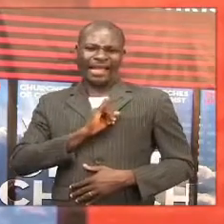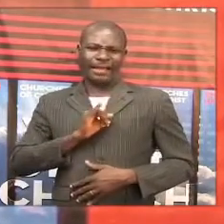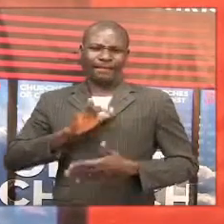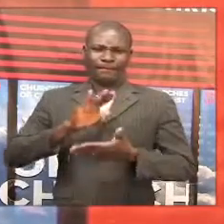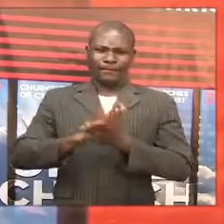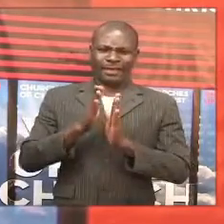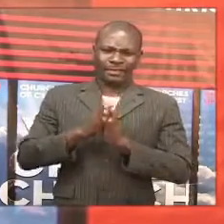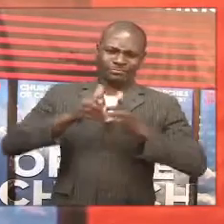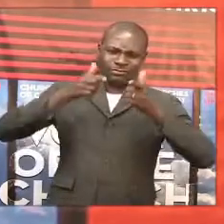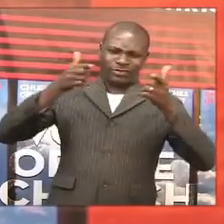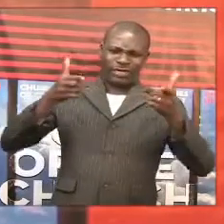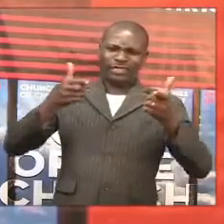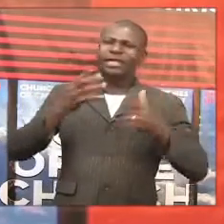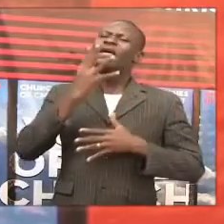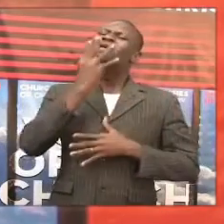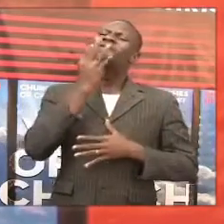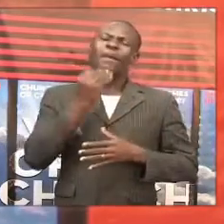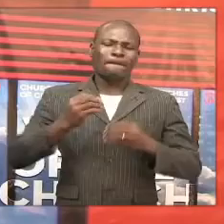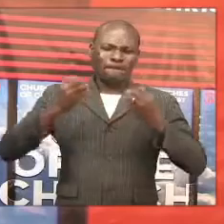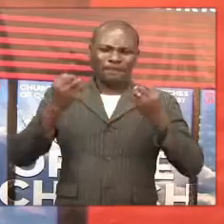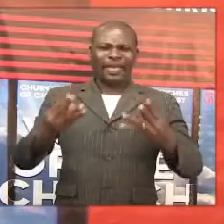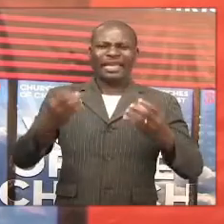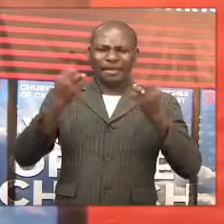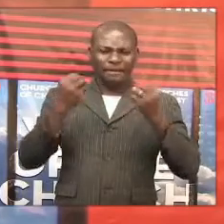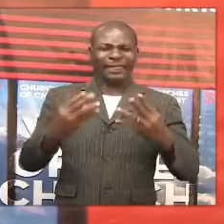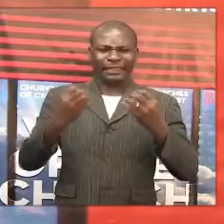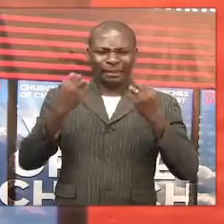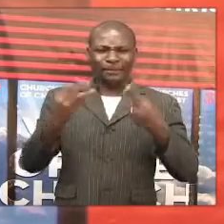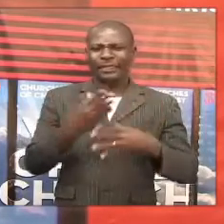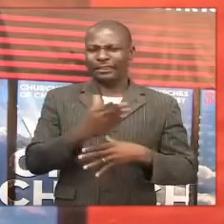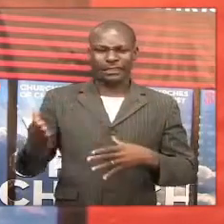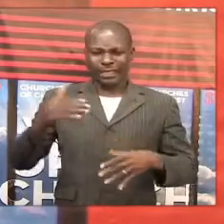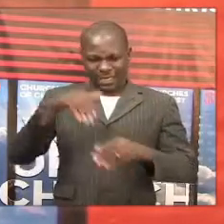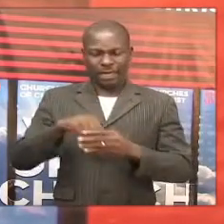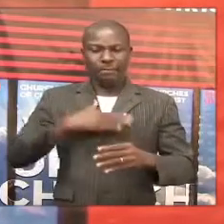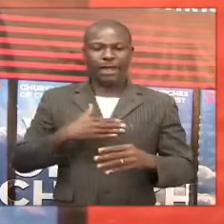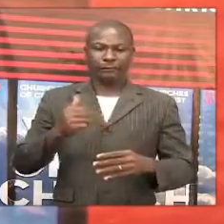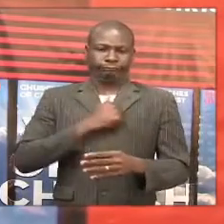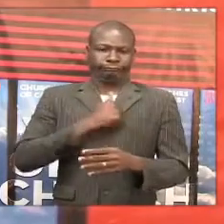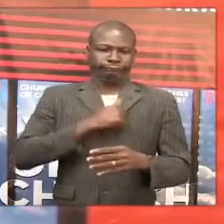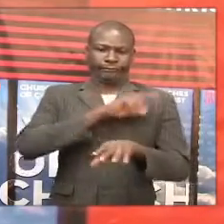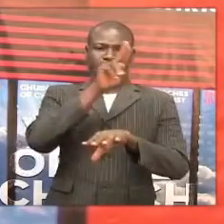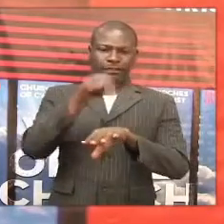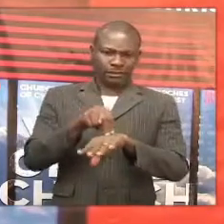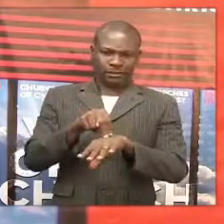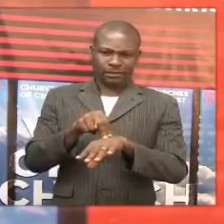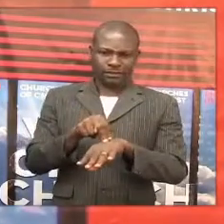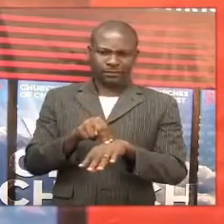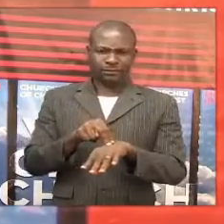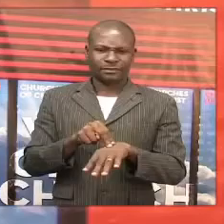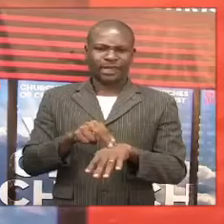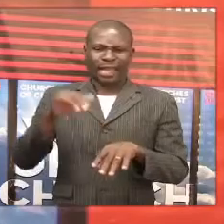Judaism beyond many of my contemporaries in my own nation, being more exceedingly